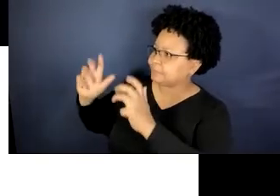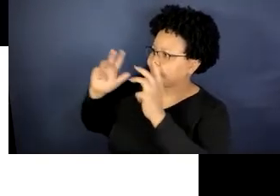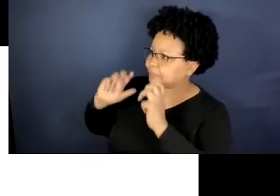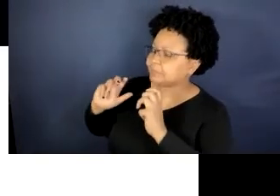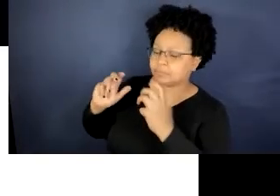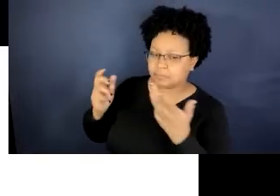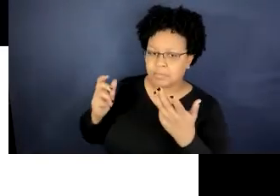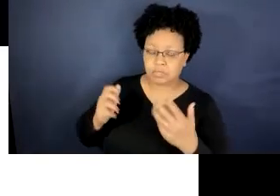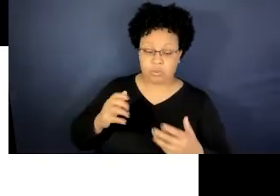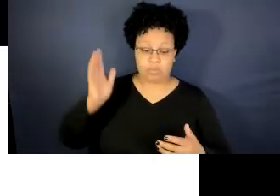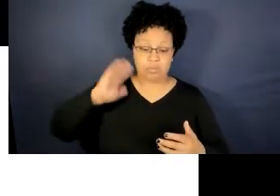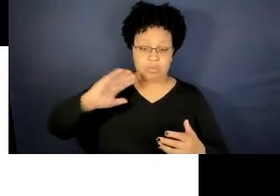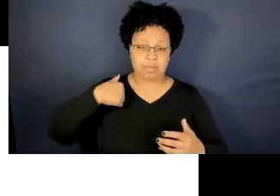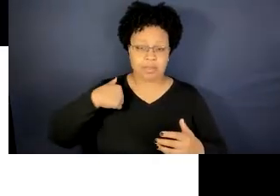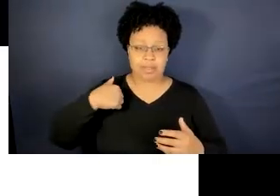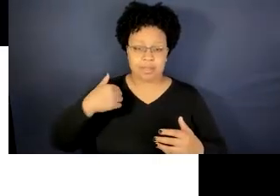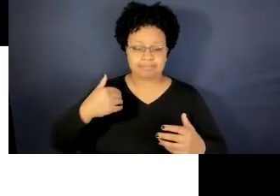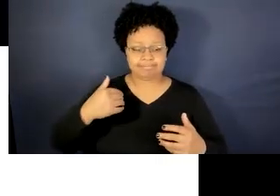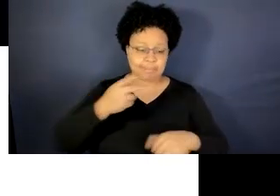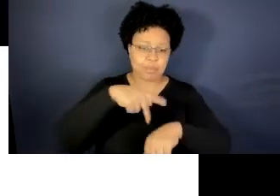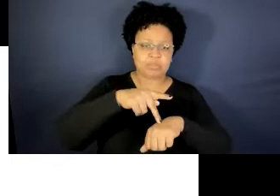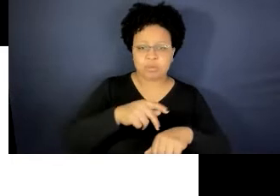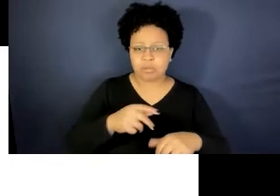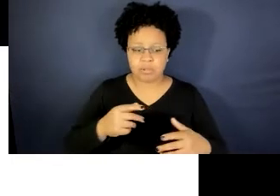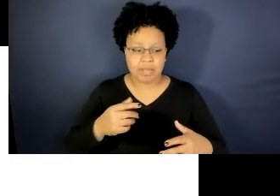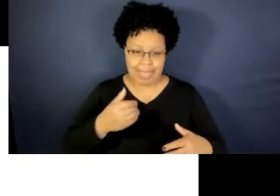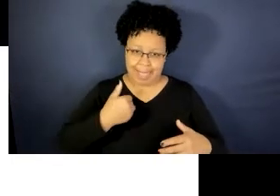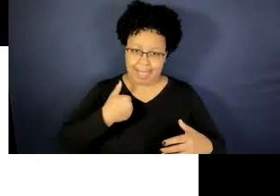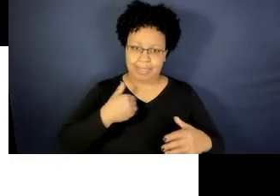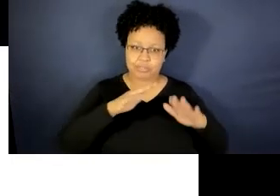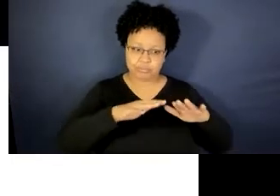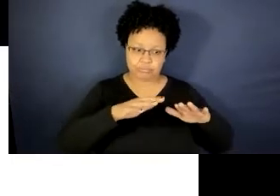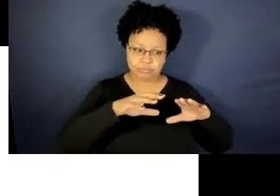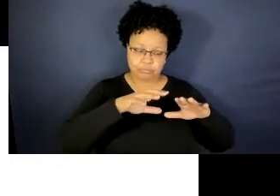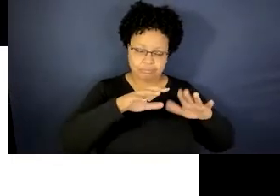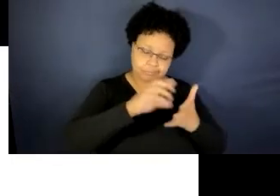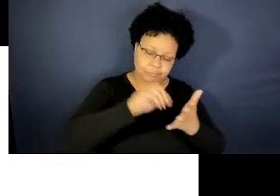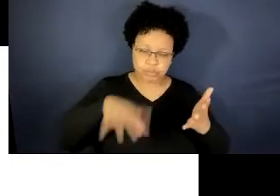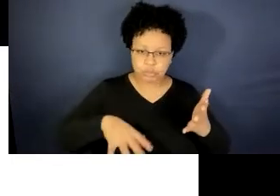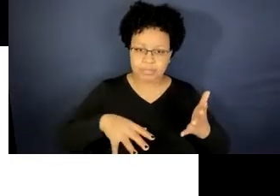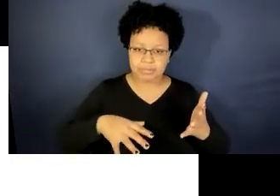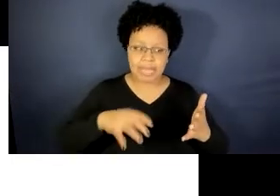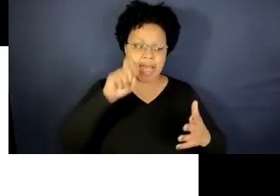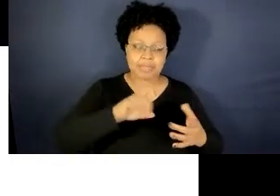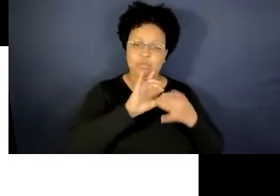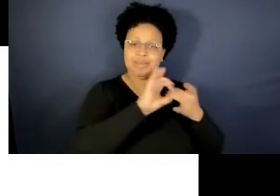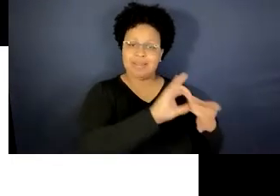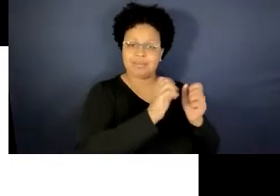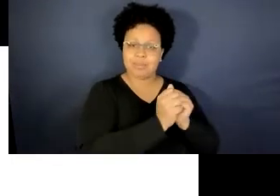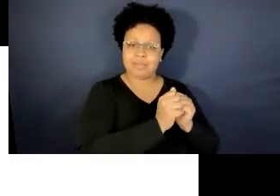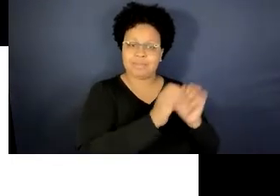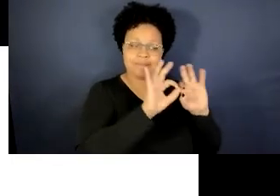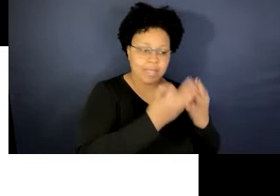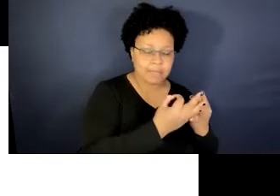them and connect with their families. I was not afraid to make home visits. I was not afraid, and that was as a teacher and